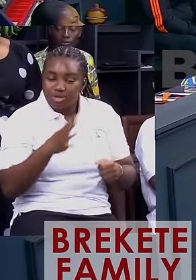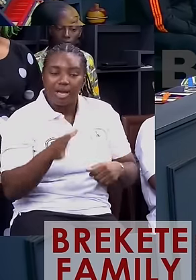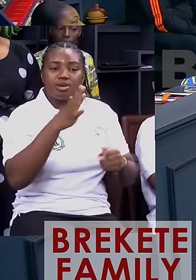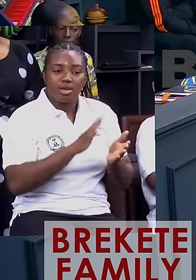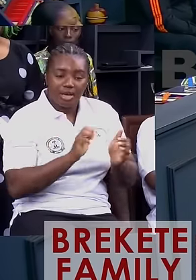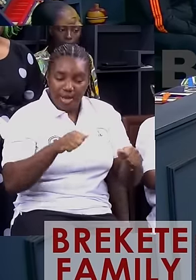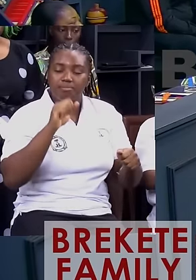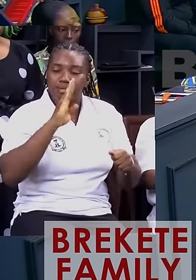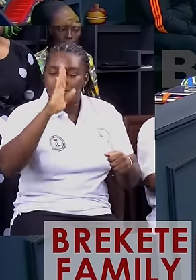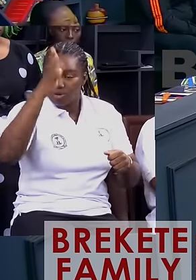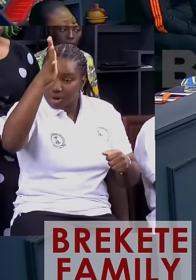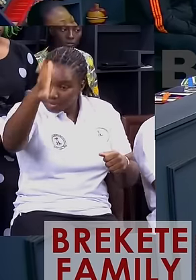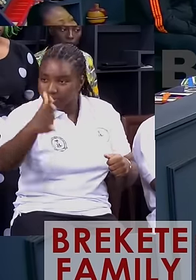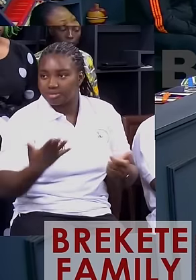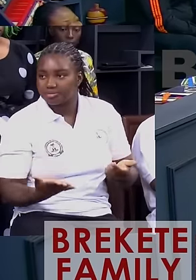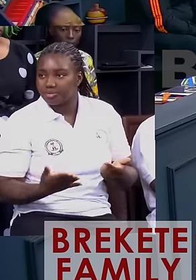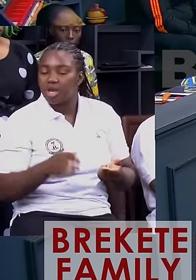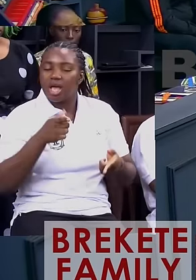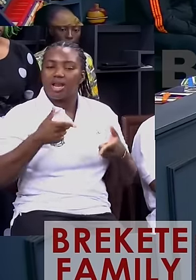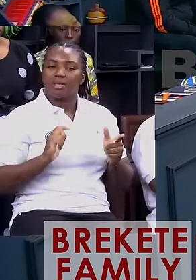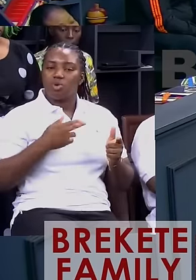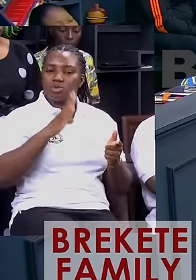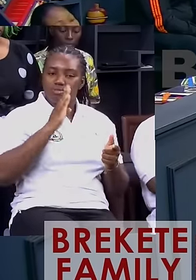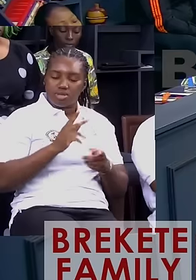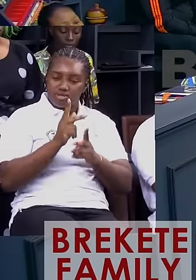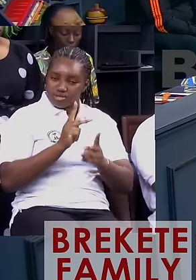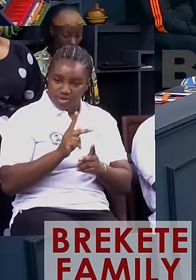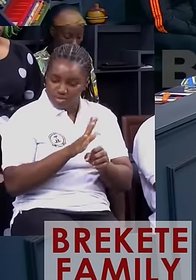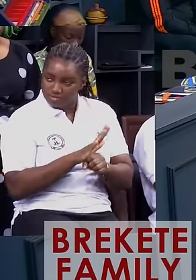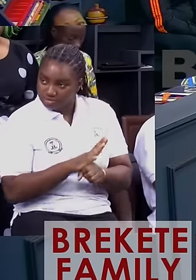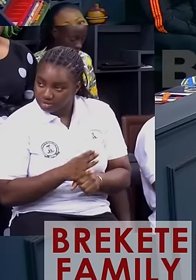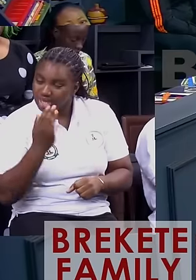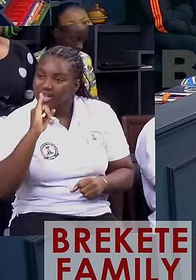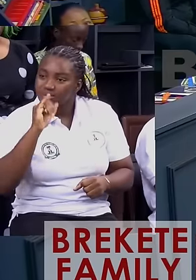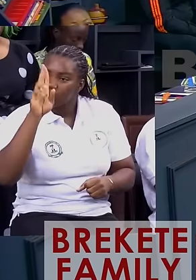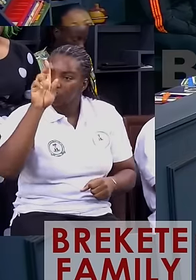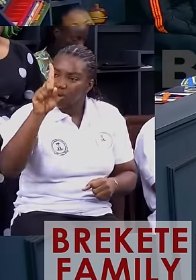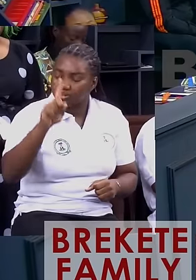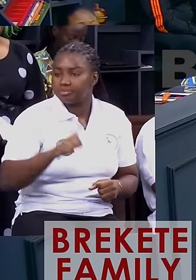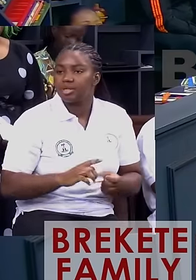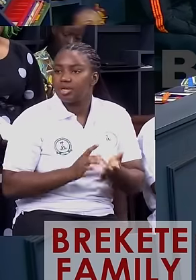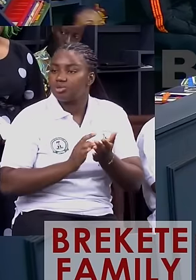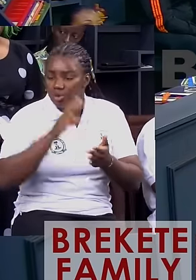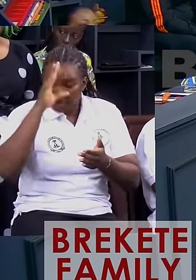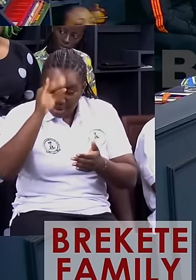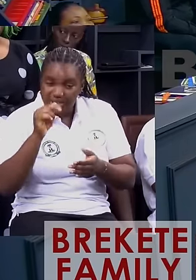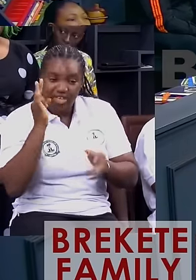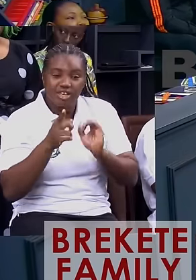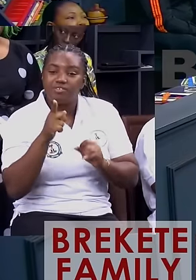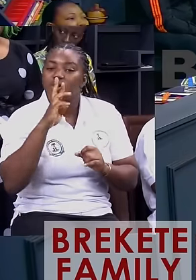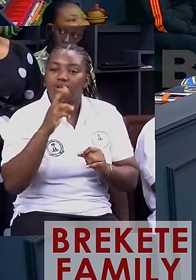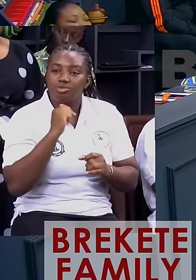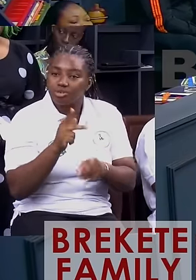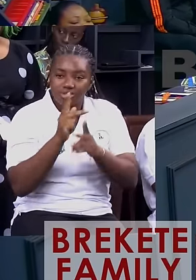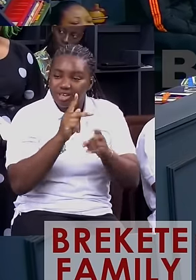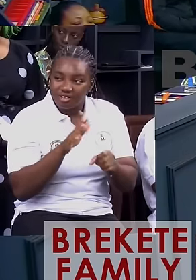mother, could be your grandparents. So, let us be careful. You get one chemist man, where if you know they're careful for my